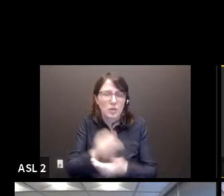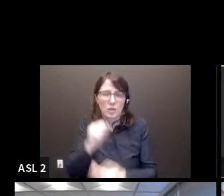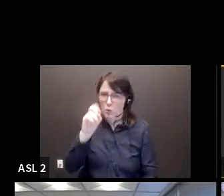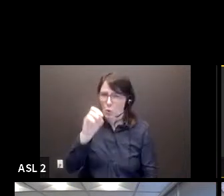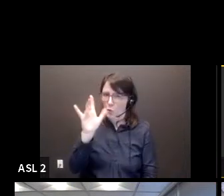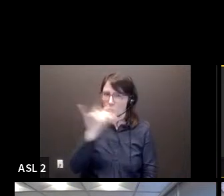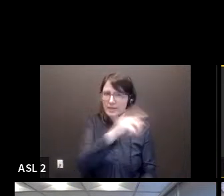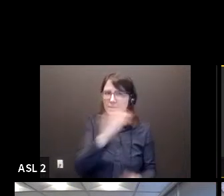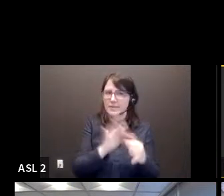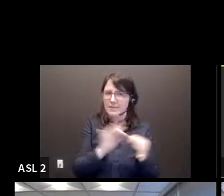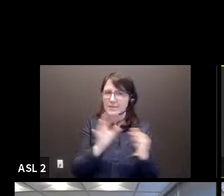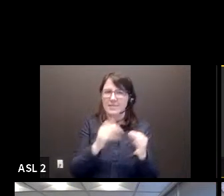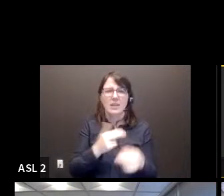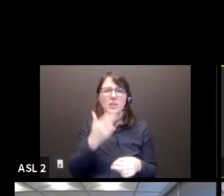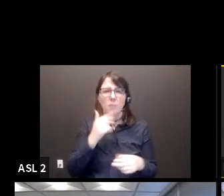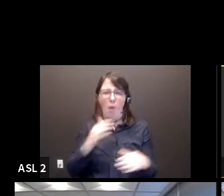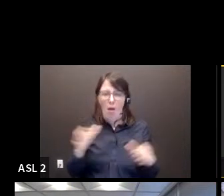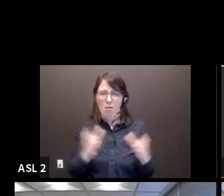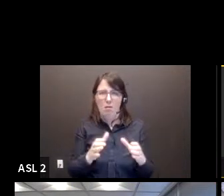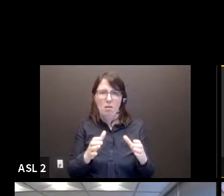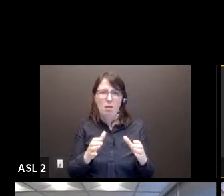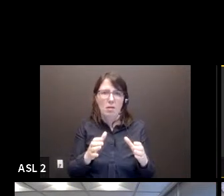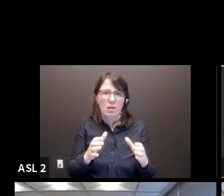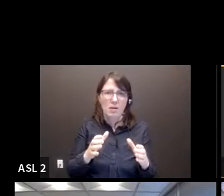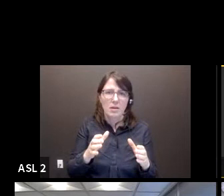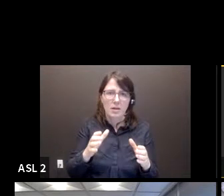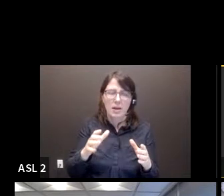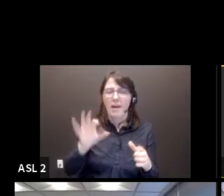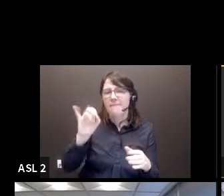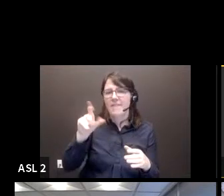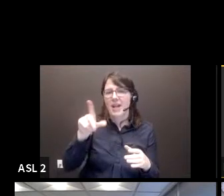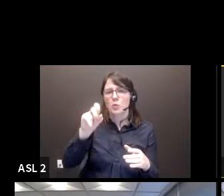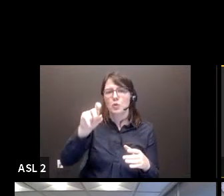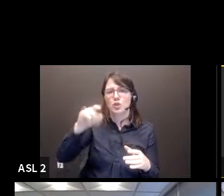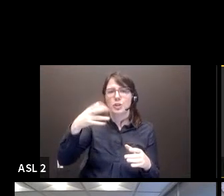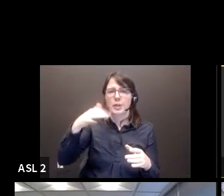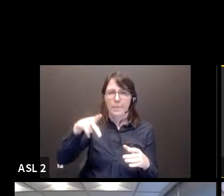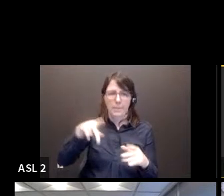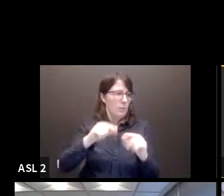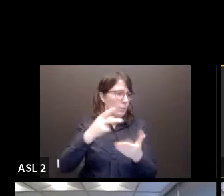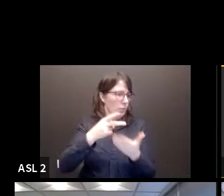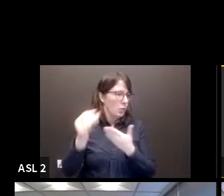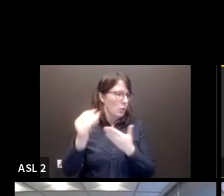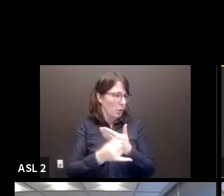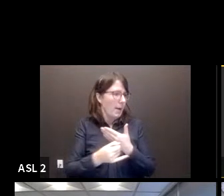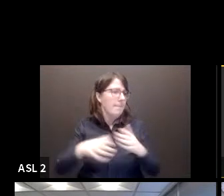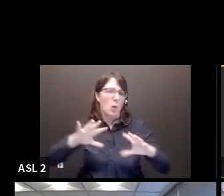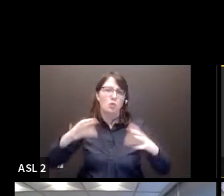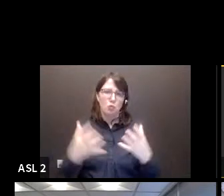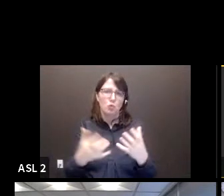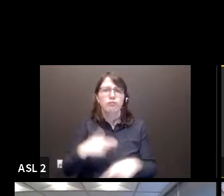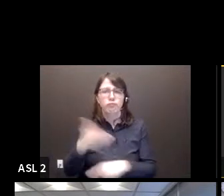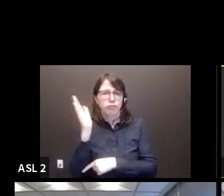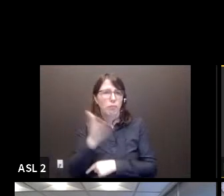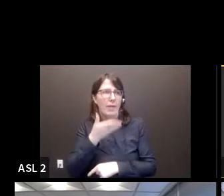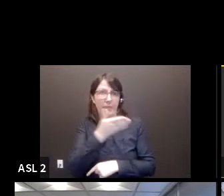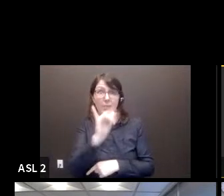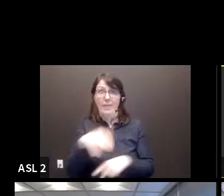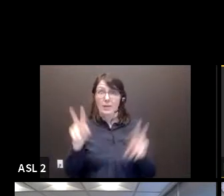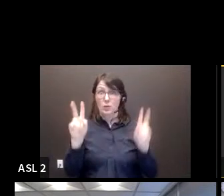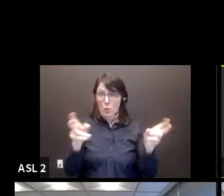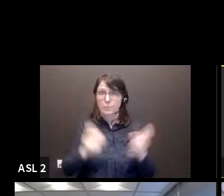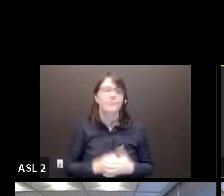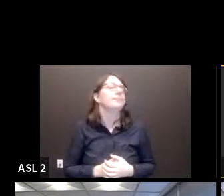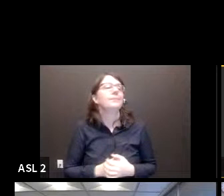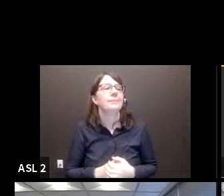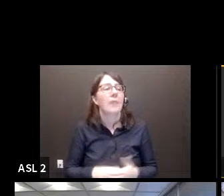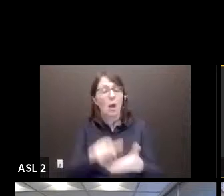by the studio y fellowship program which is backed by the mars discovery district a local center for innovation in